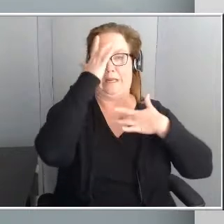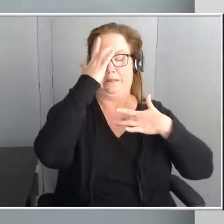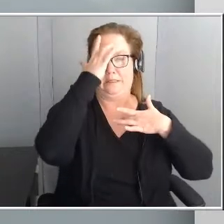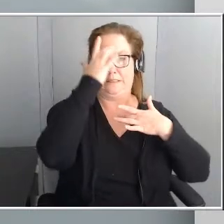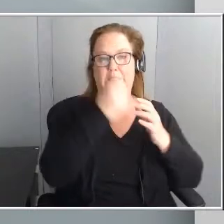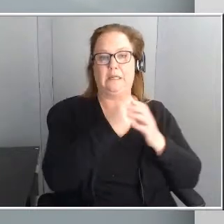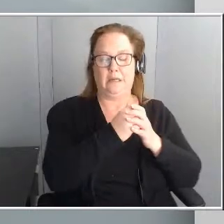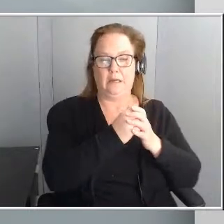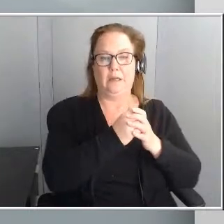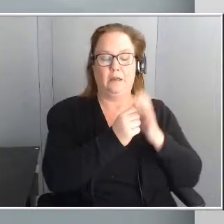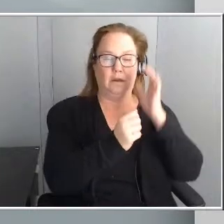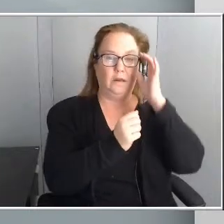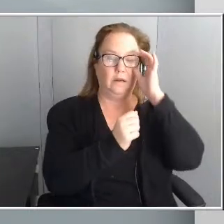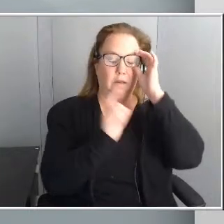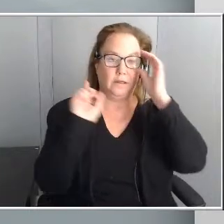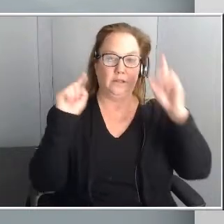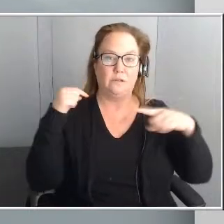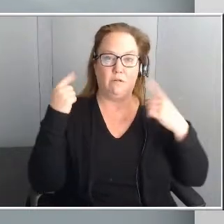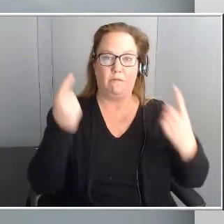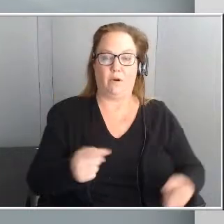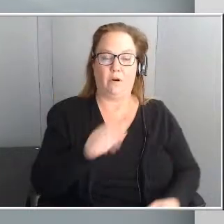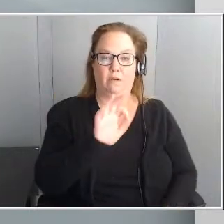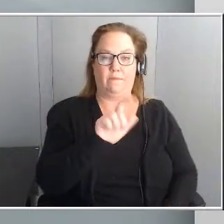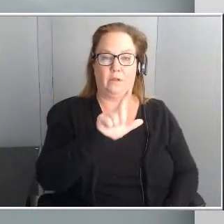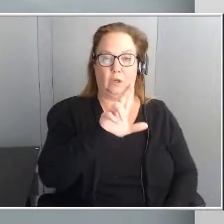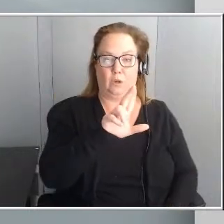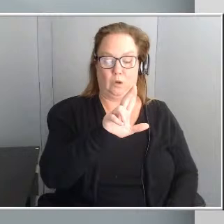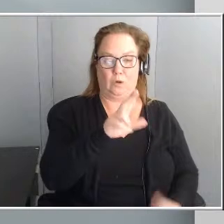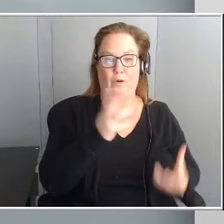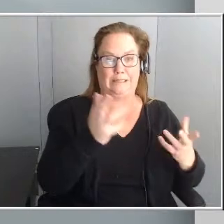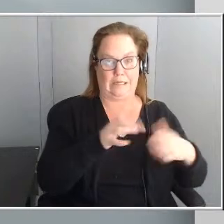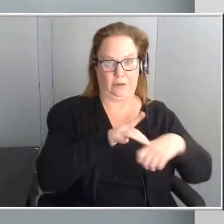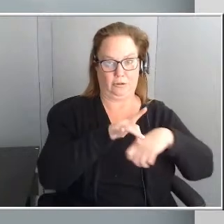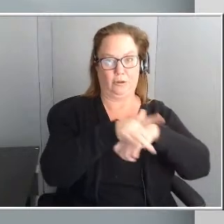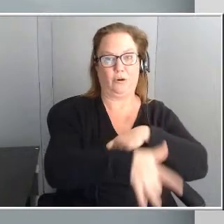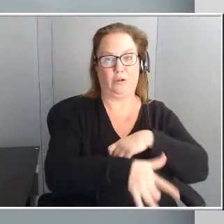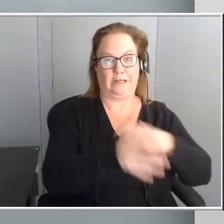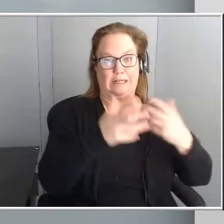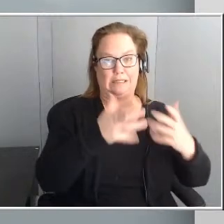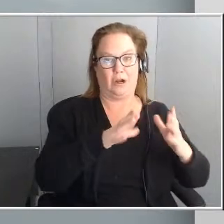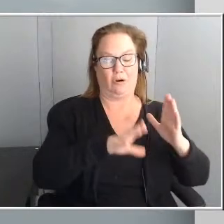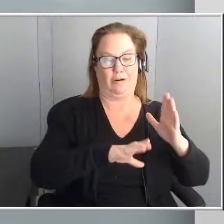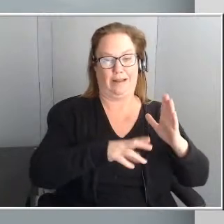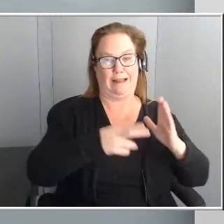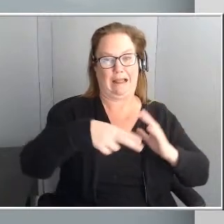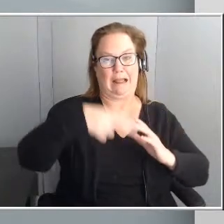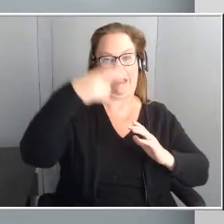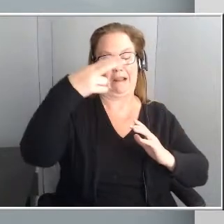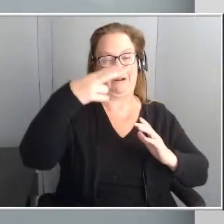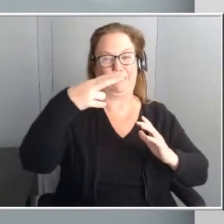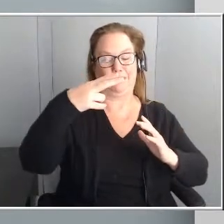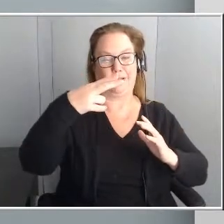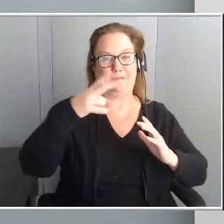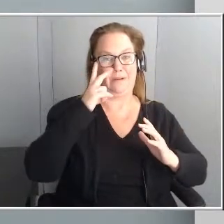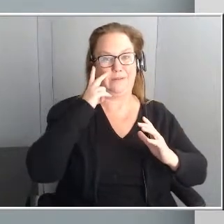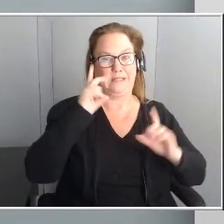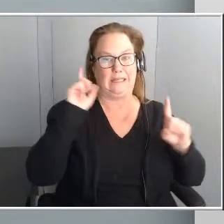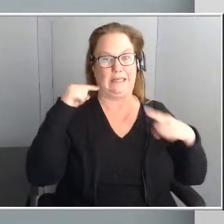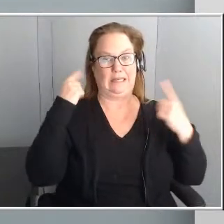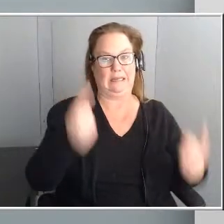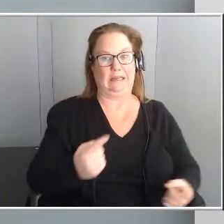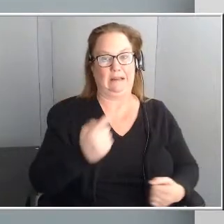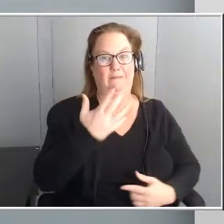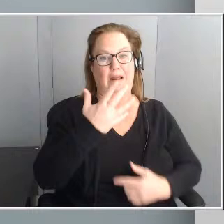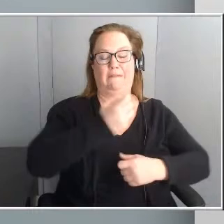can see so far is that flu is here, it is early, and it is already higher than we have seen for some of the past 5